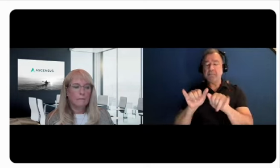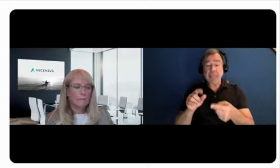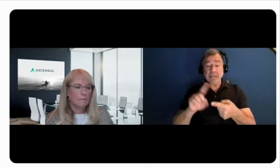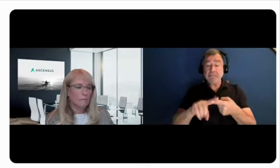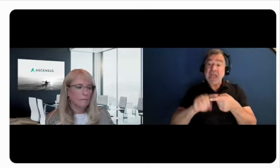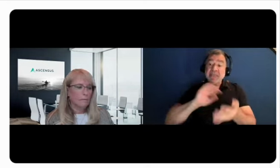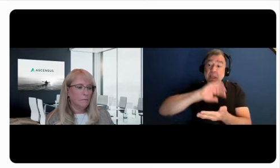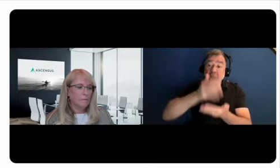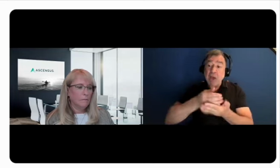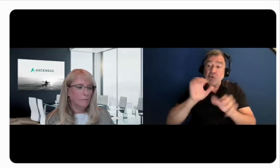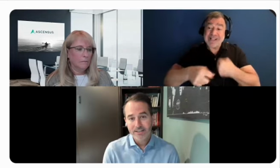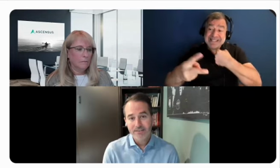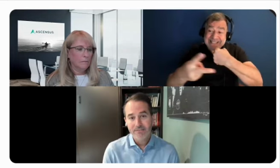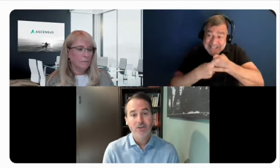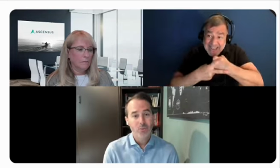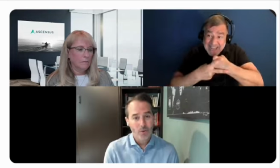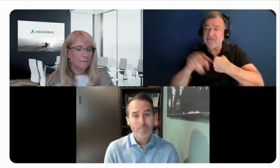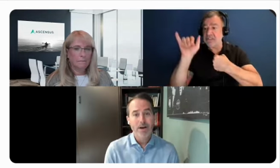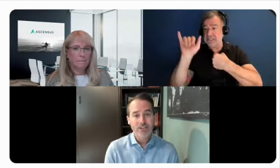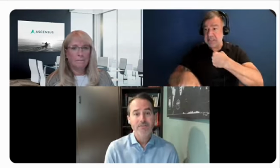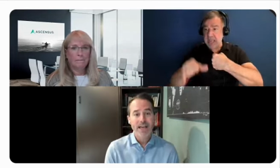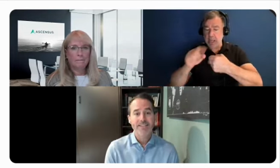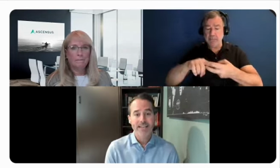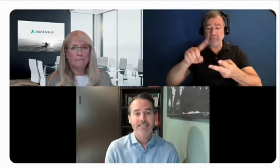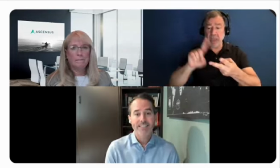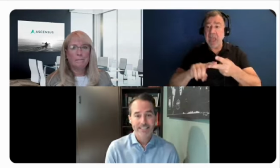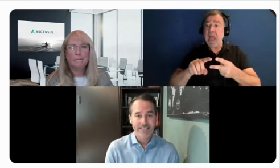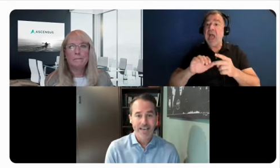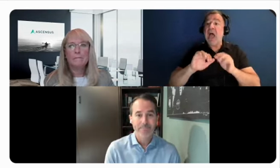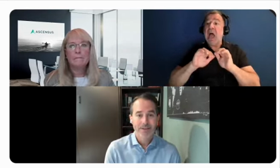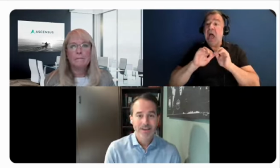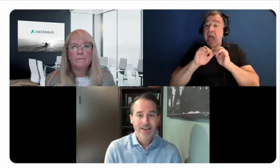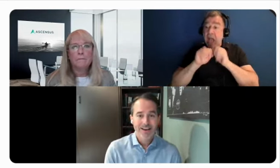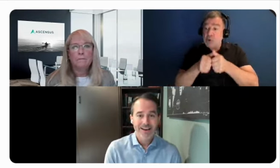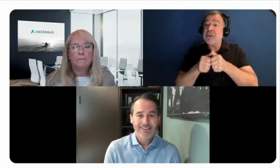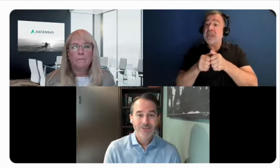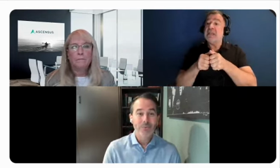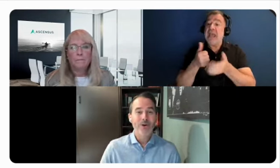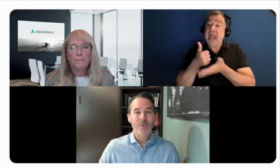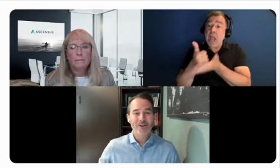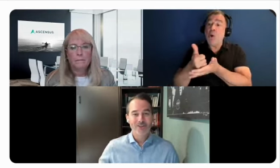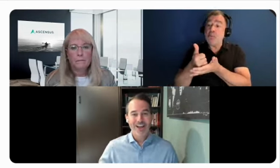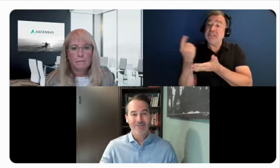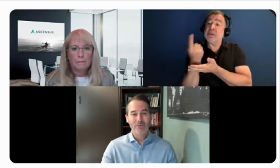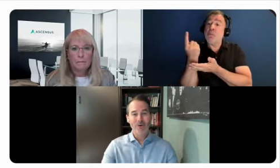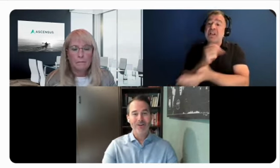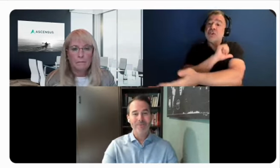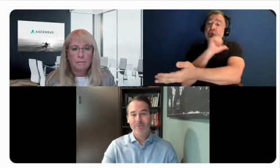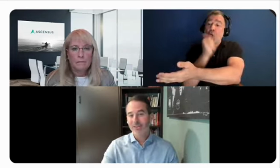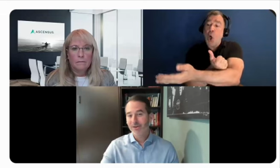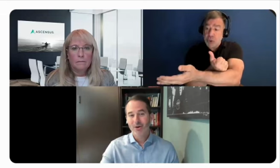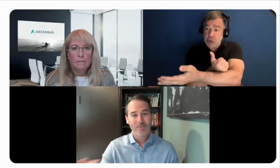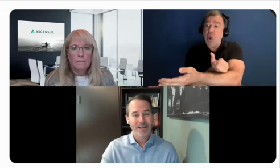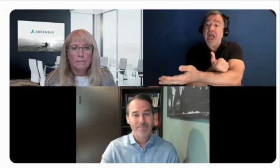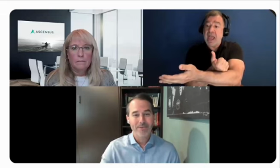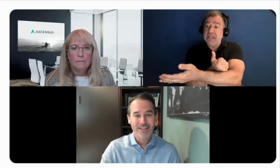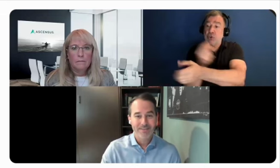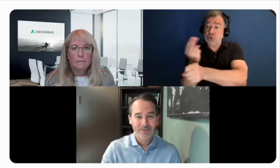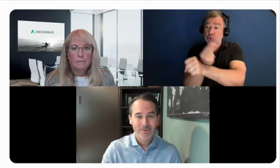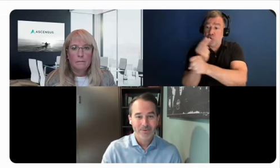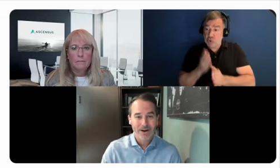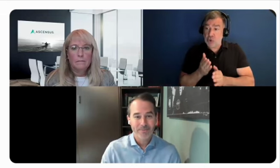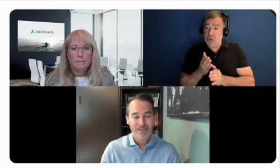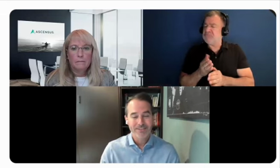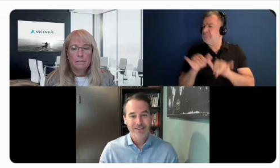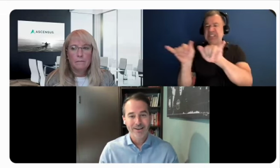can serve somebody as an authorized individual, much of that stays the same. So we don't want you to have to worry about whether you're opening